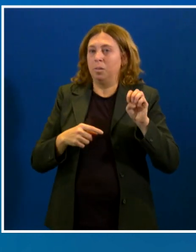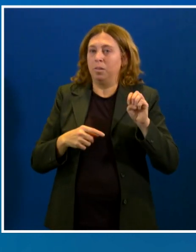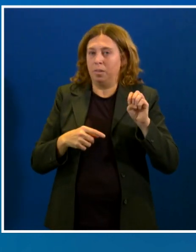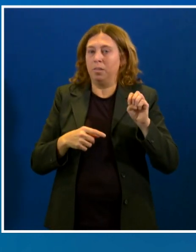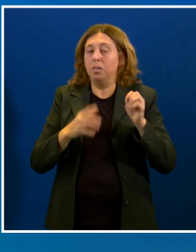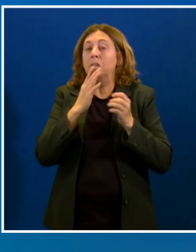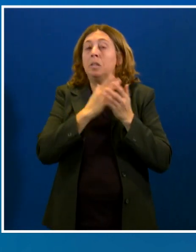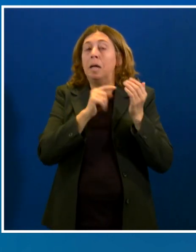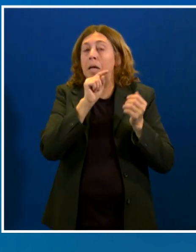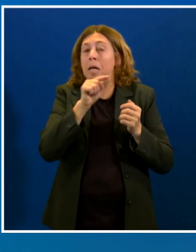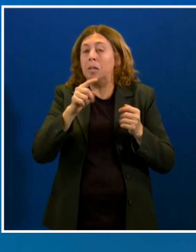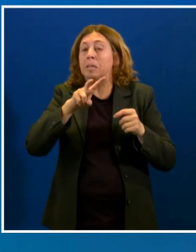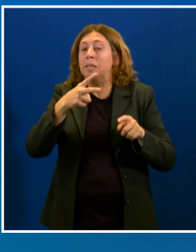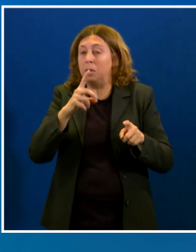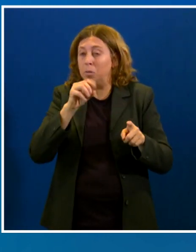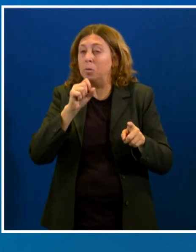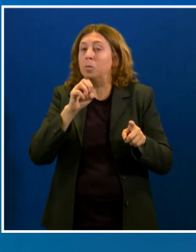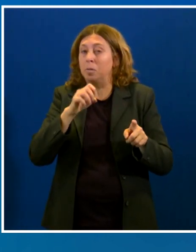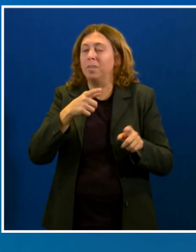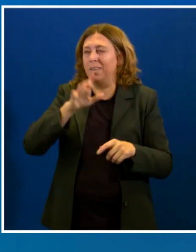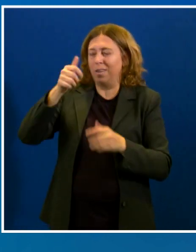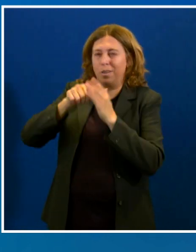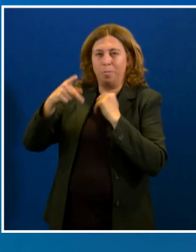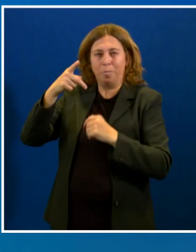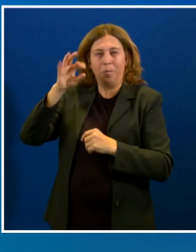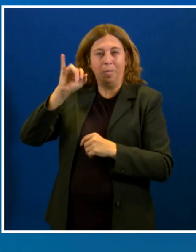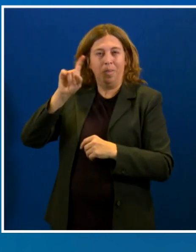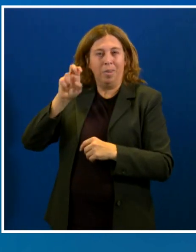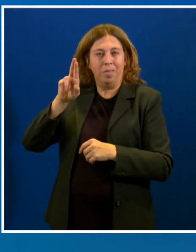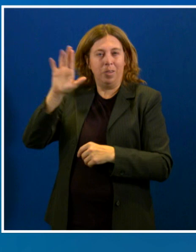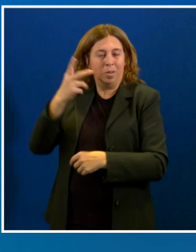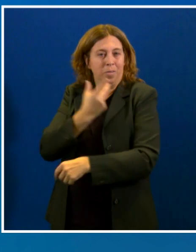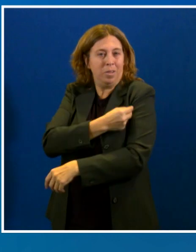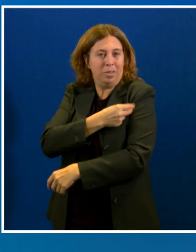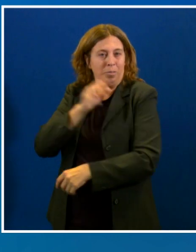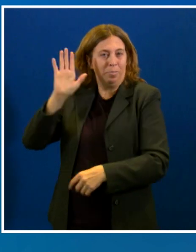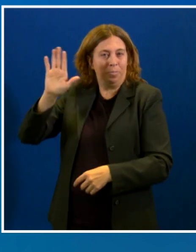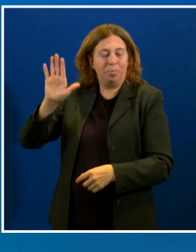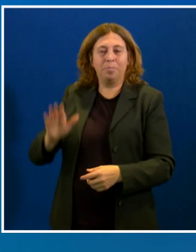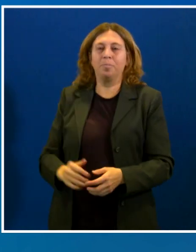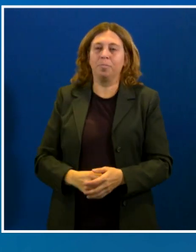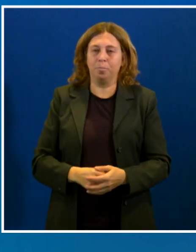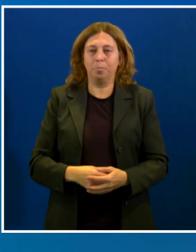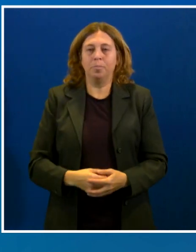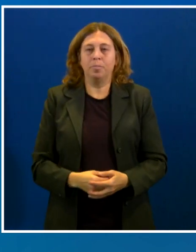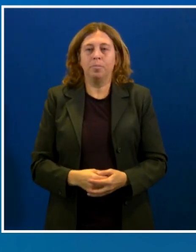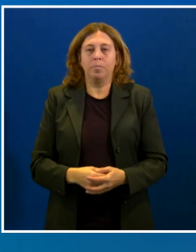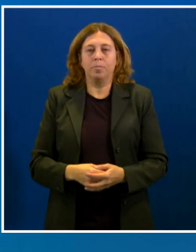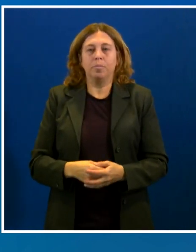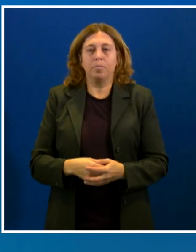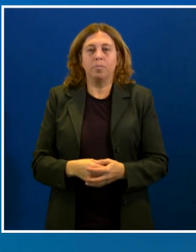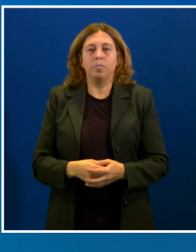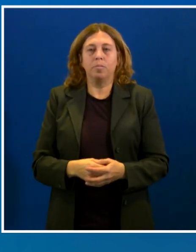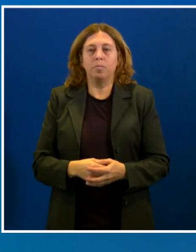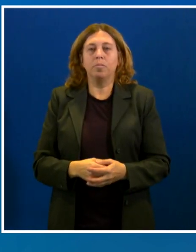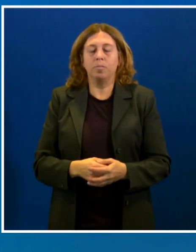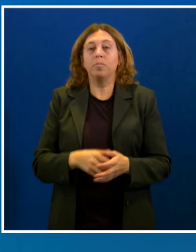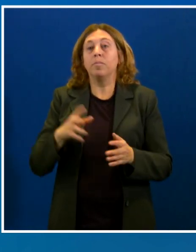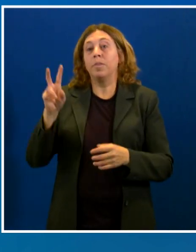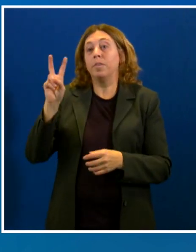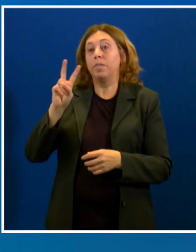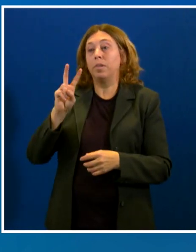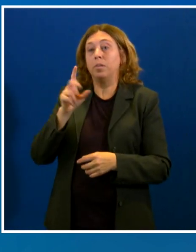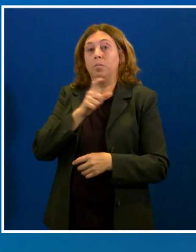vaccine, and many have already started their second dose. And thus far, more than 20% of